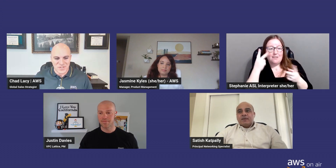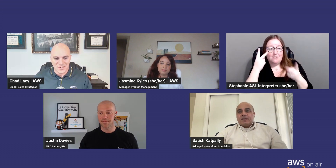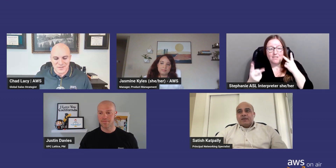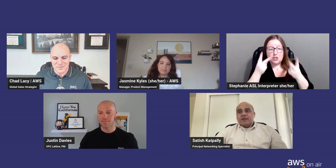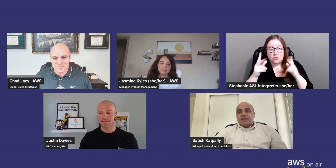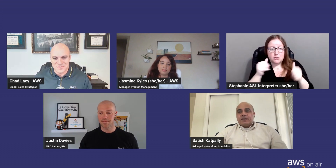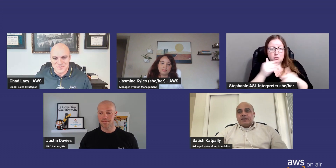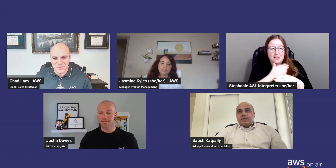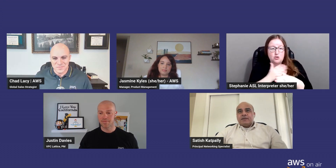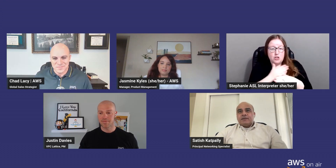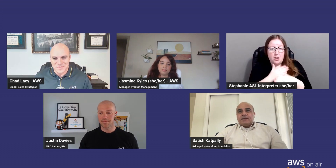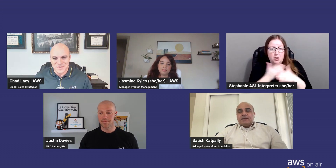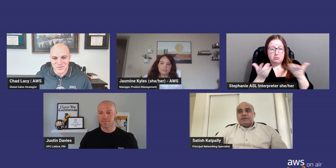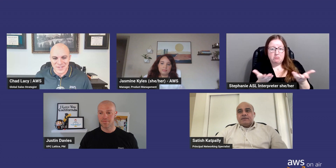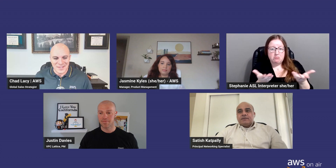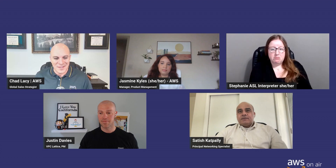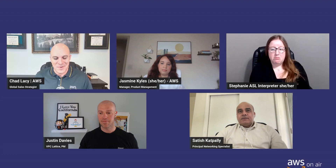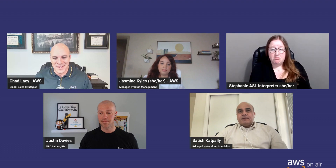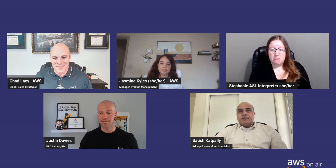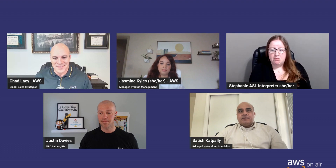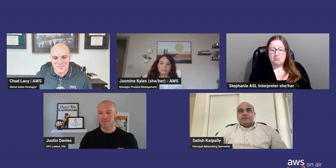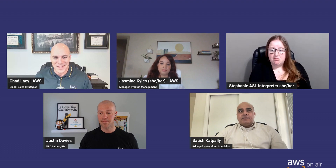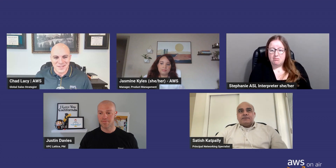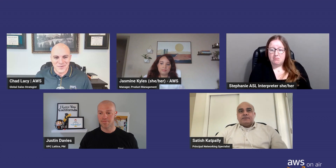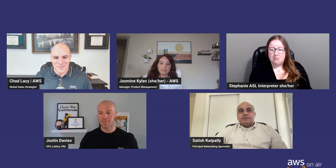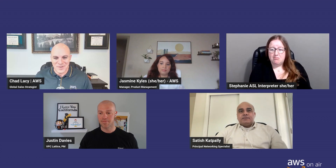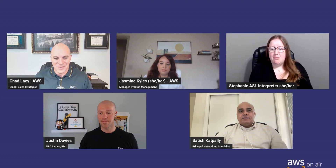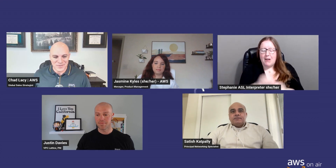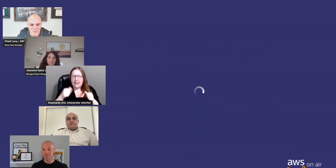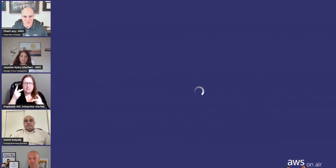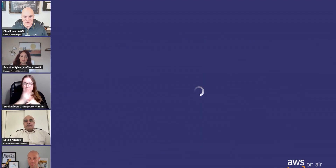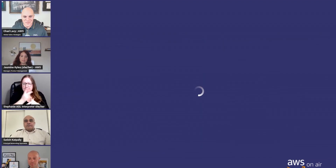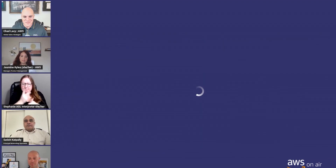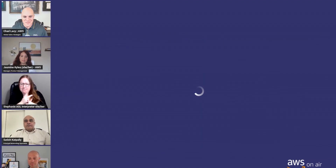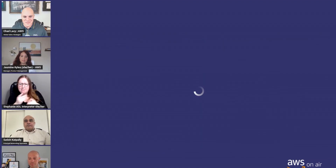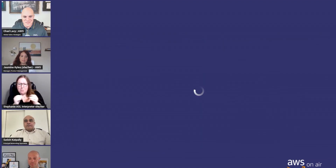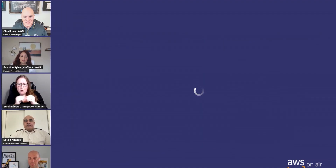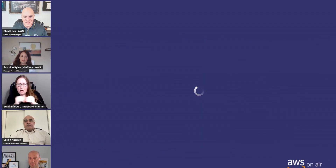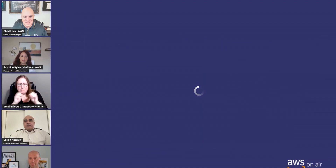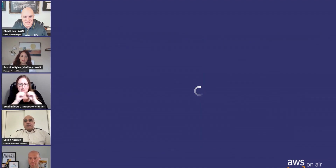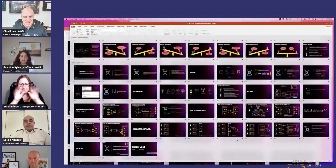able to share out. So I can get my head wrapped around this a little more.